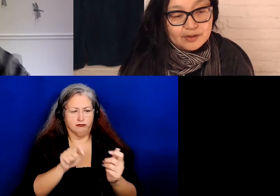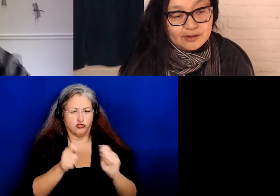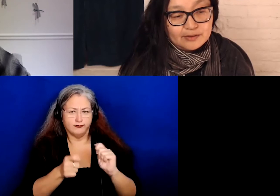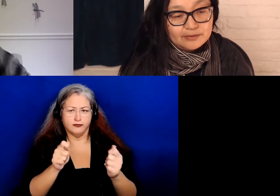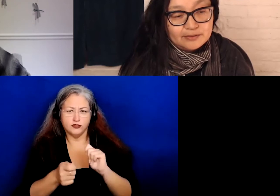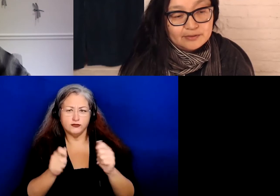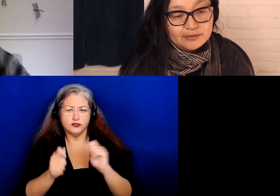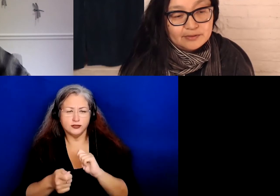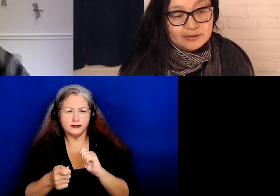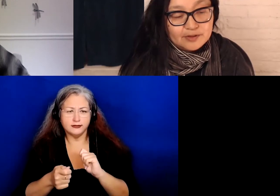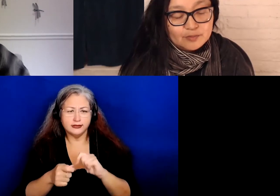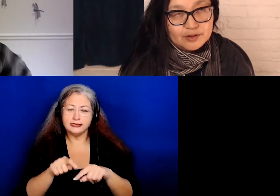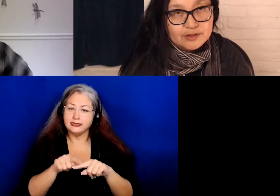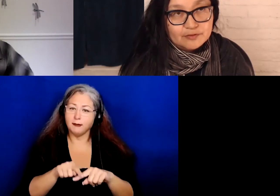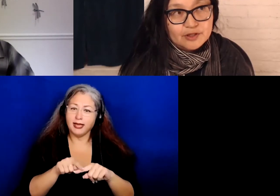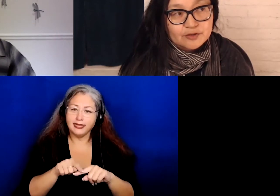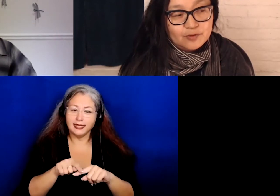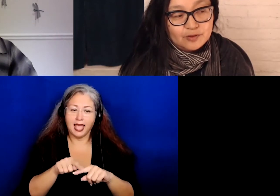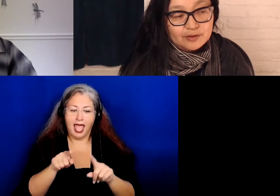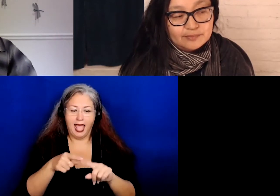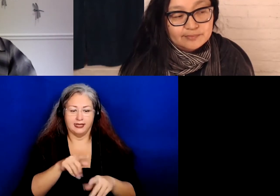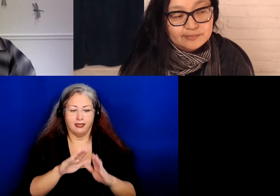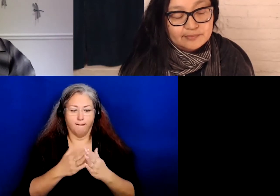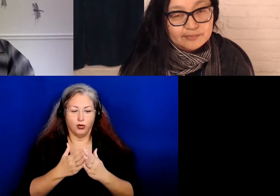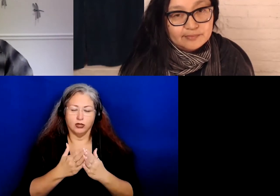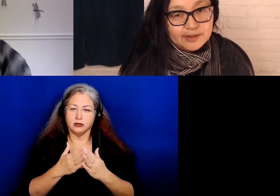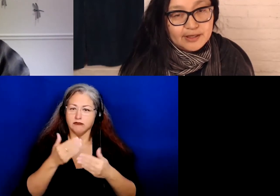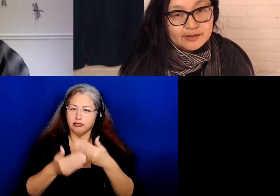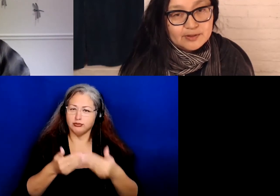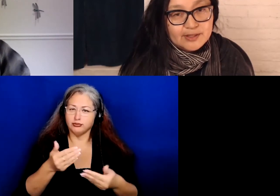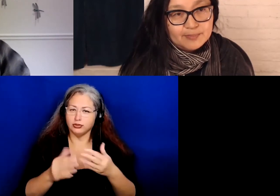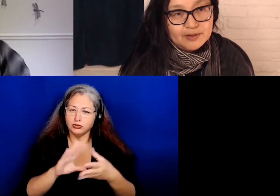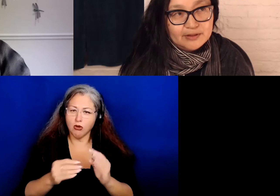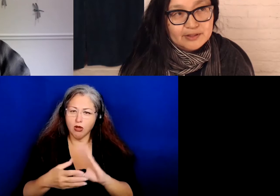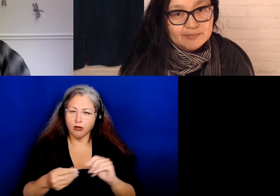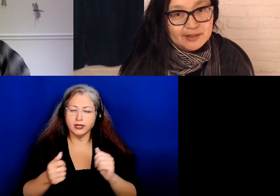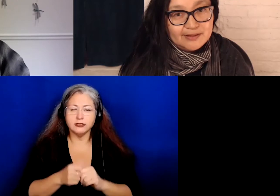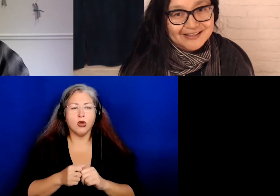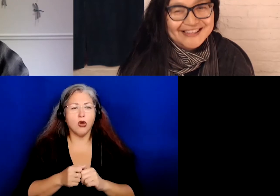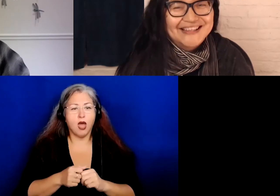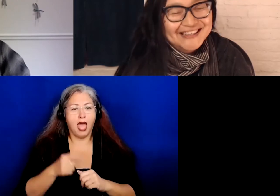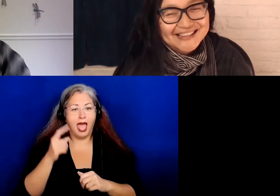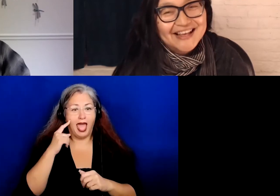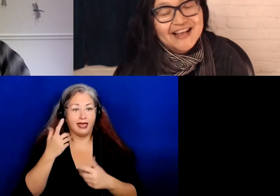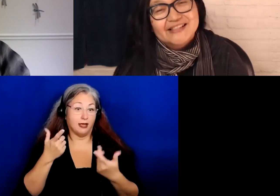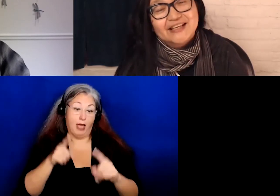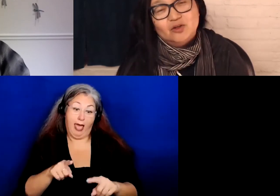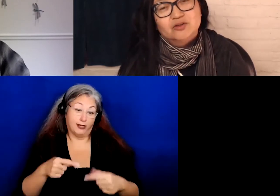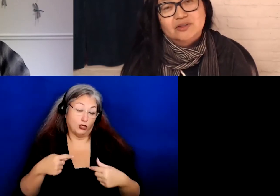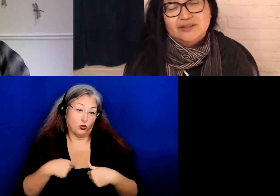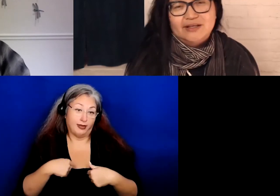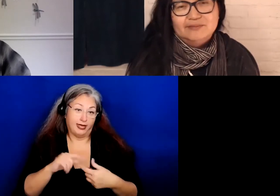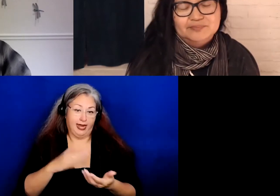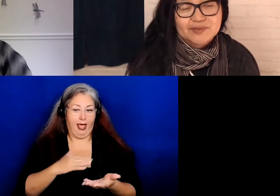as the book itself takes form. And I guess what's happening to me as I